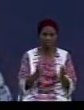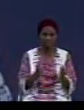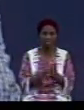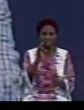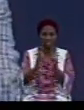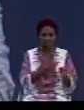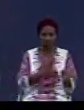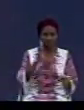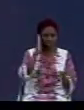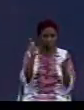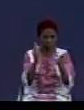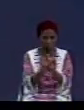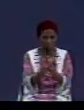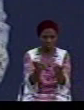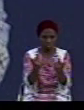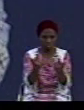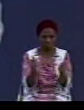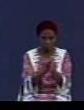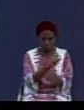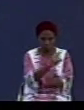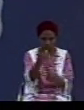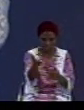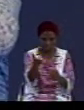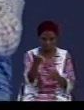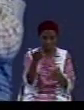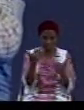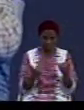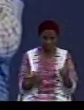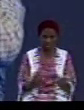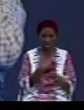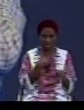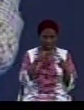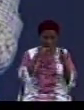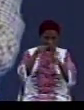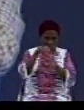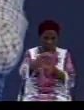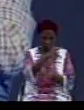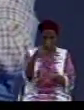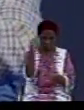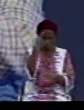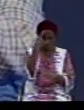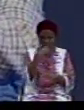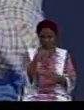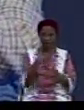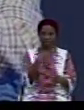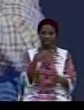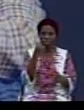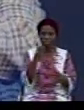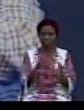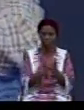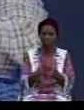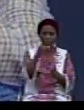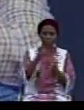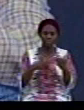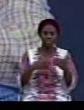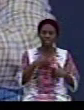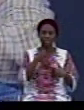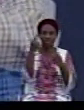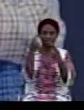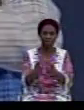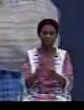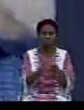you face to face and tell you what had not happened in 40, 50, 60,